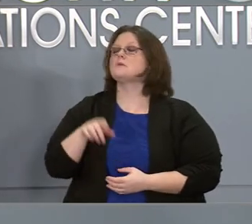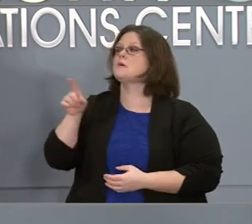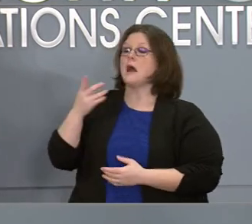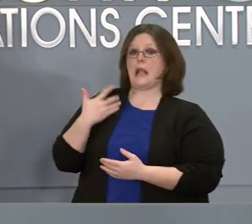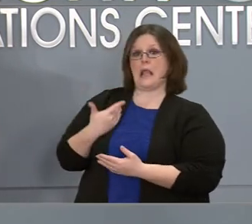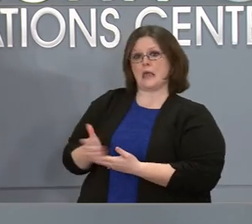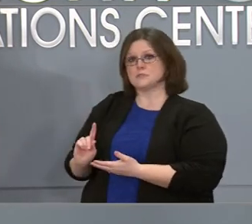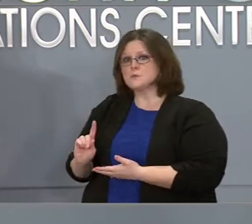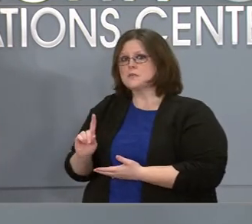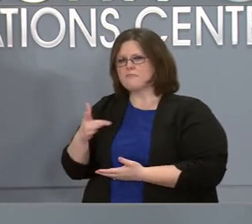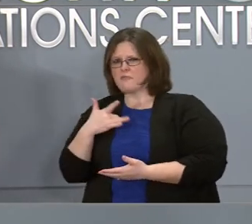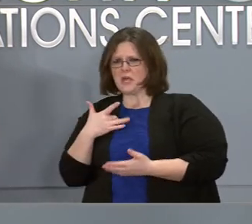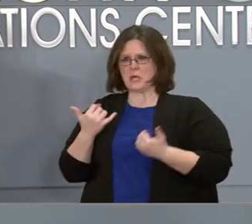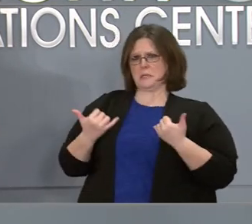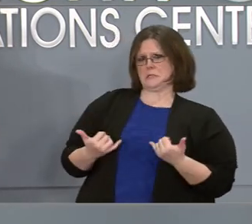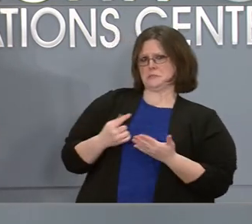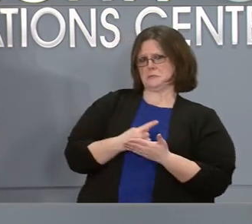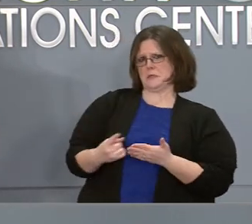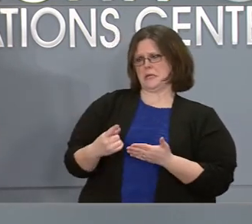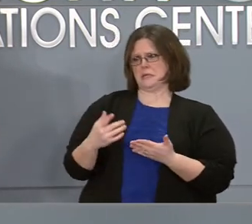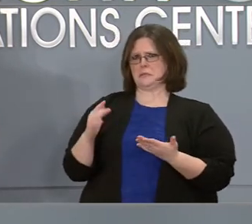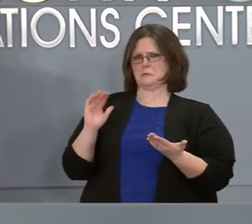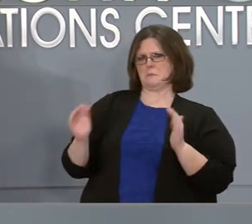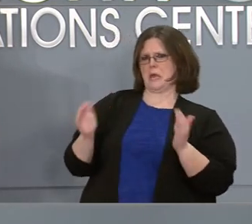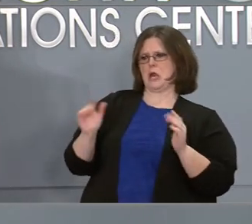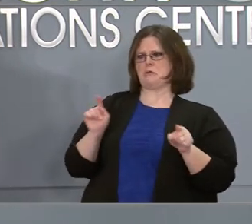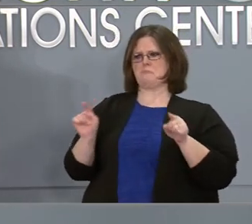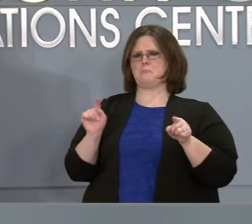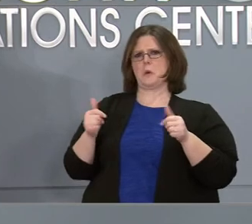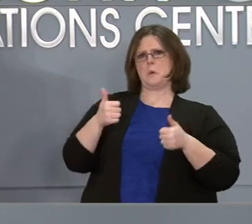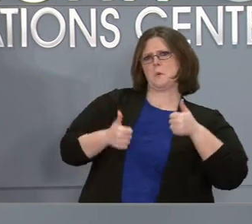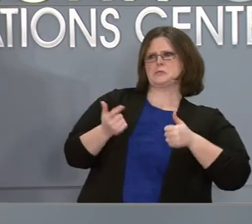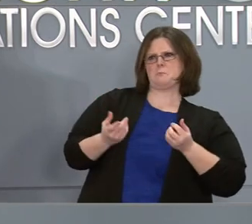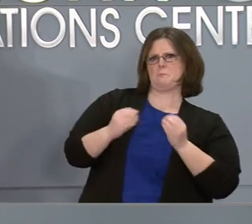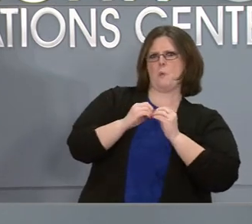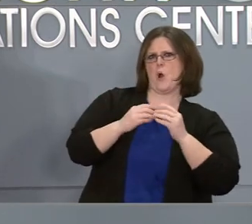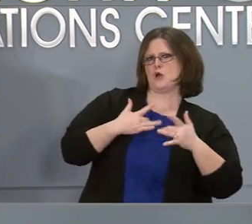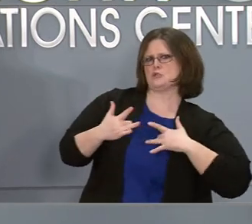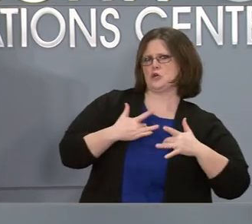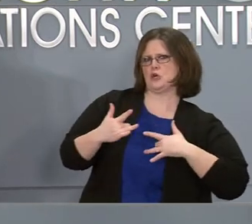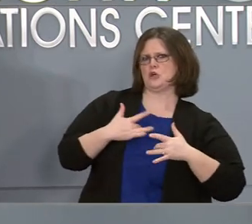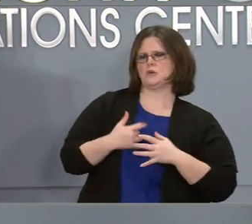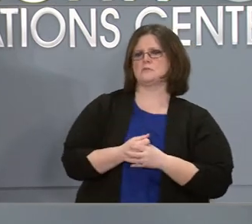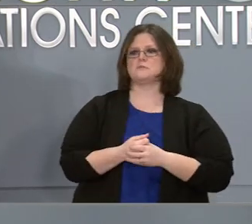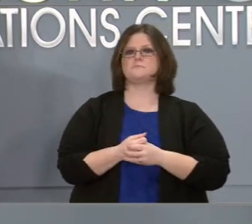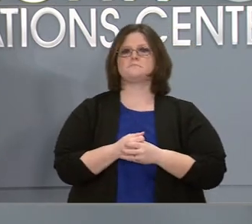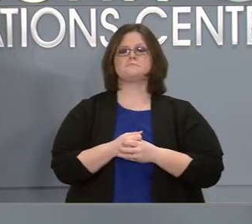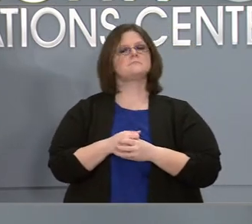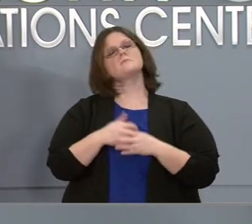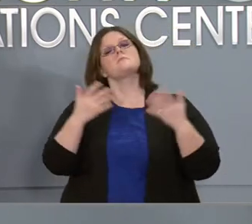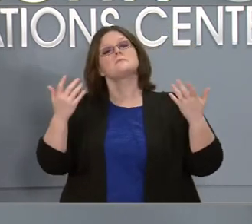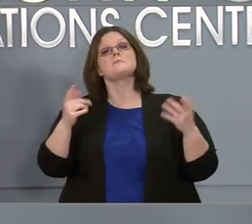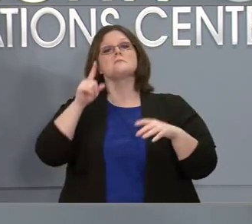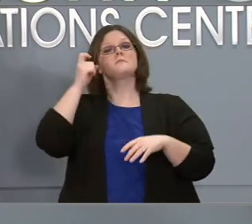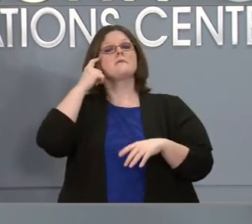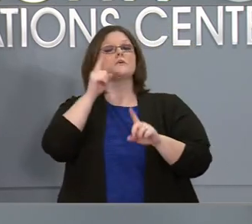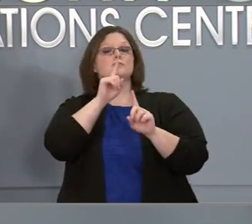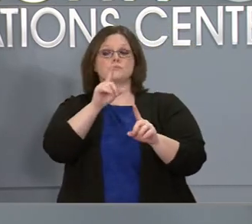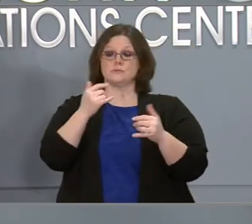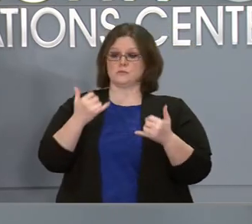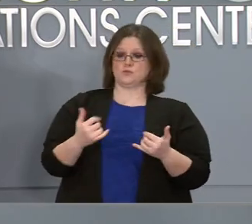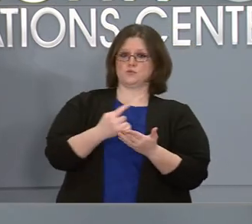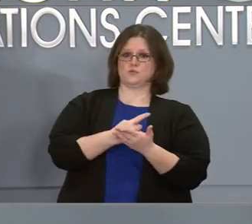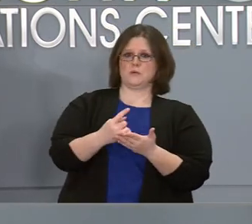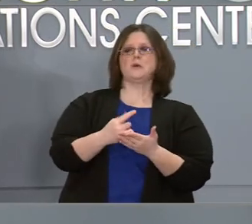equally concerned going into this week? We're concerned about this week as we were last week, and you know,